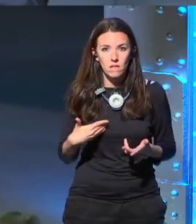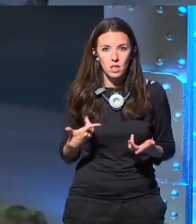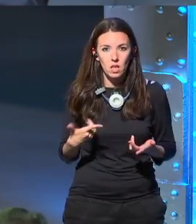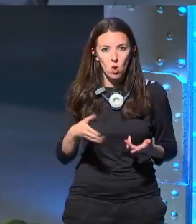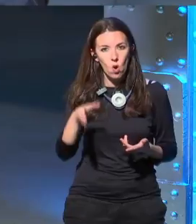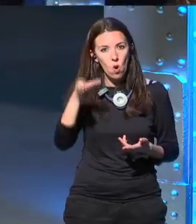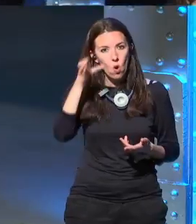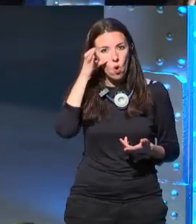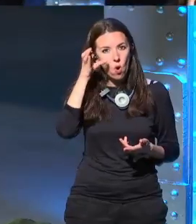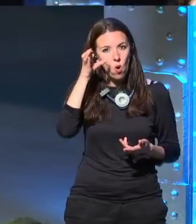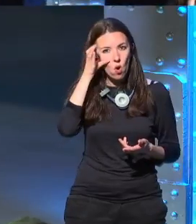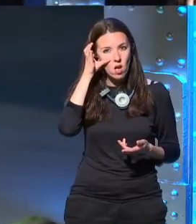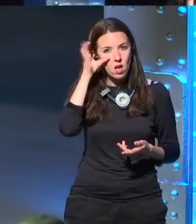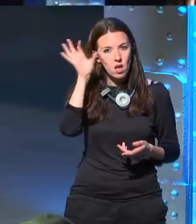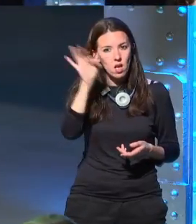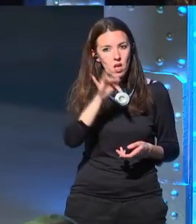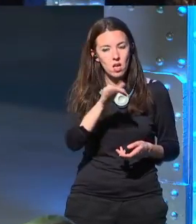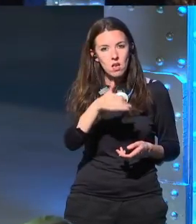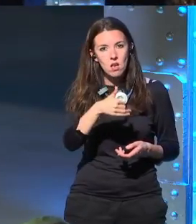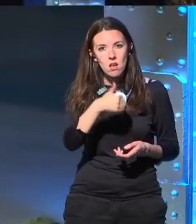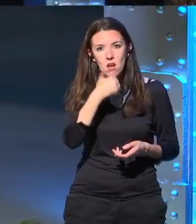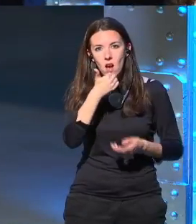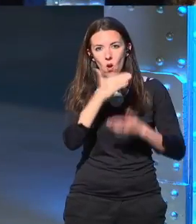I would like to